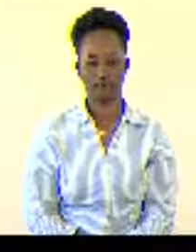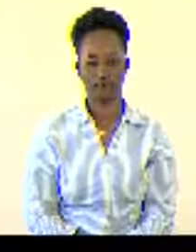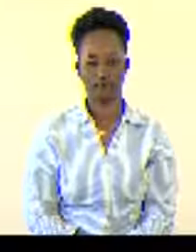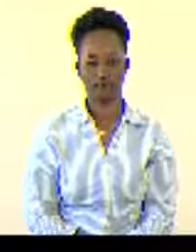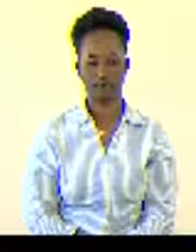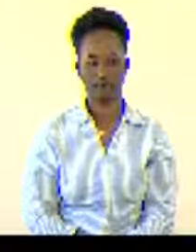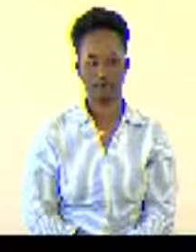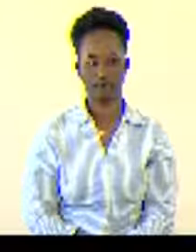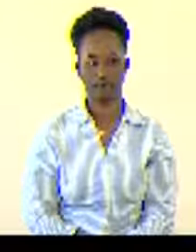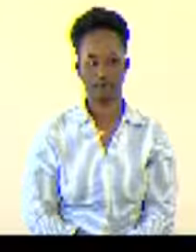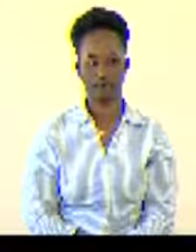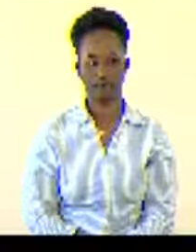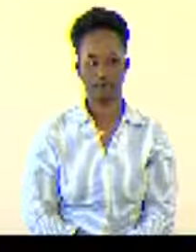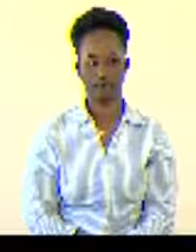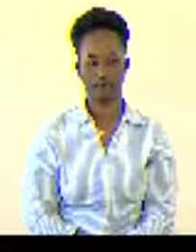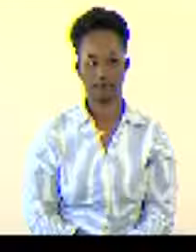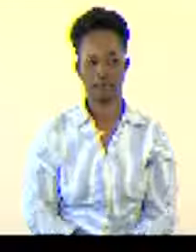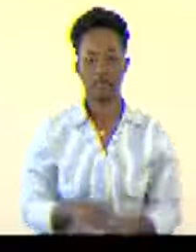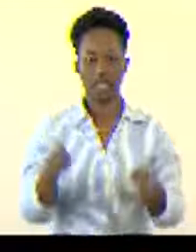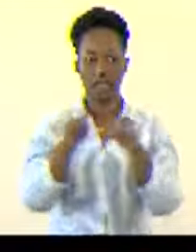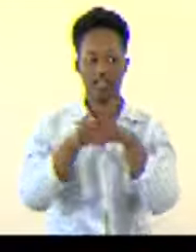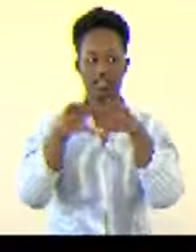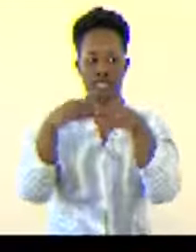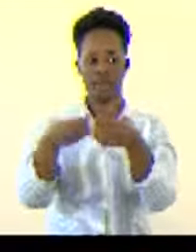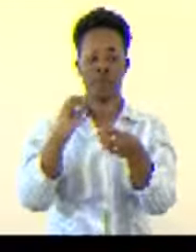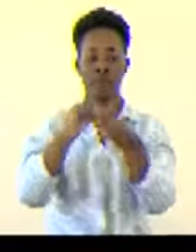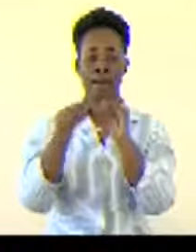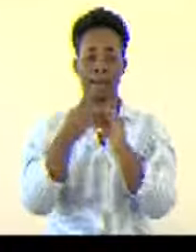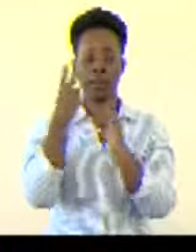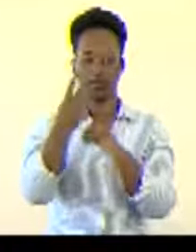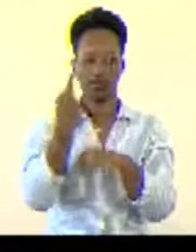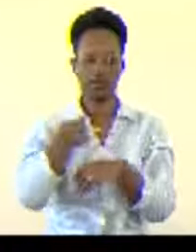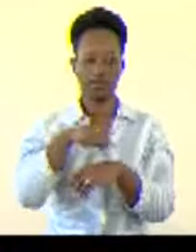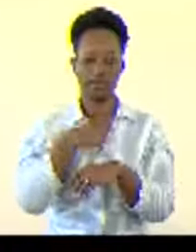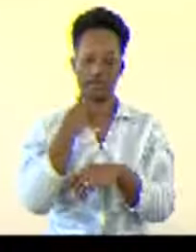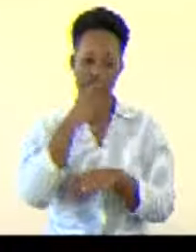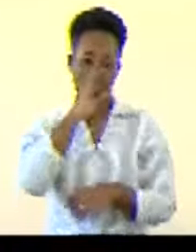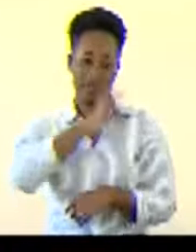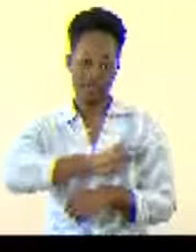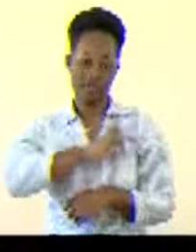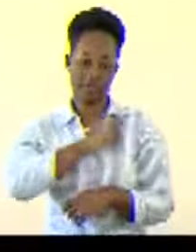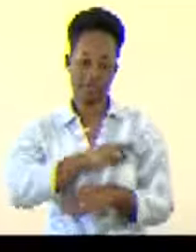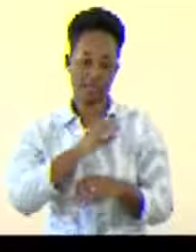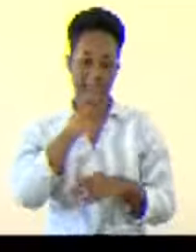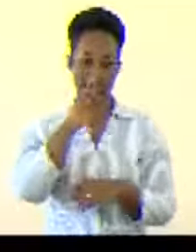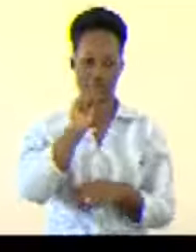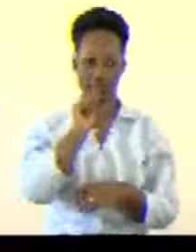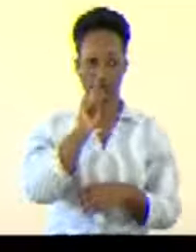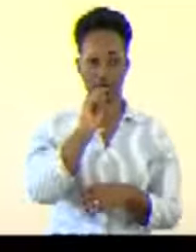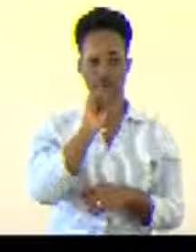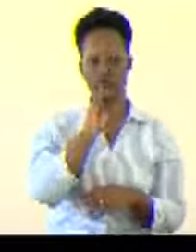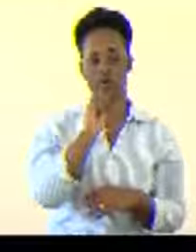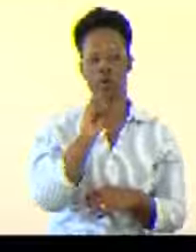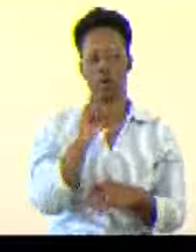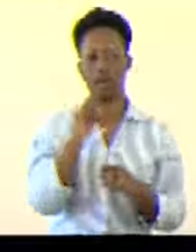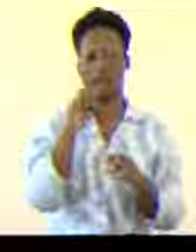has category number 2. Here we have talked about profitability ratios. Though there are many, we can give